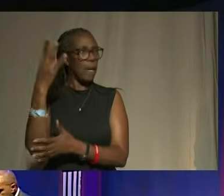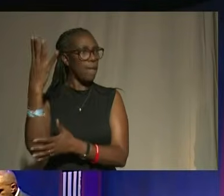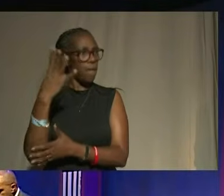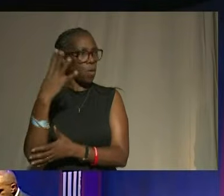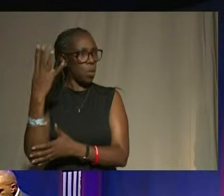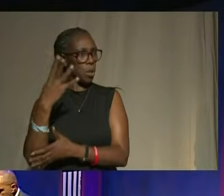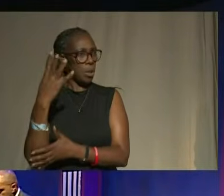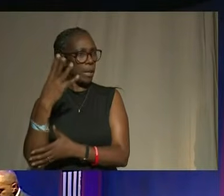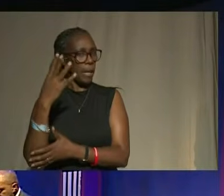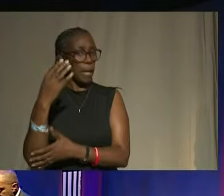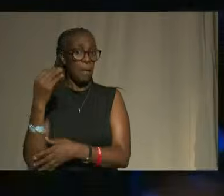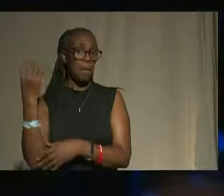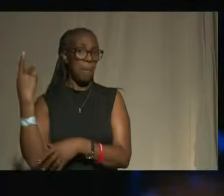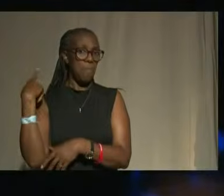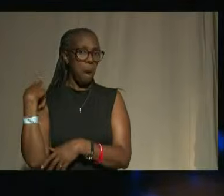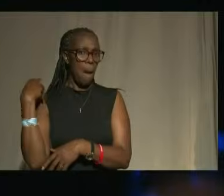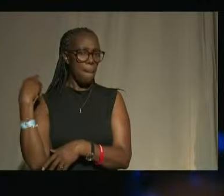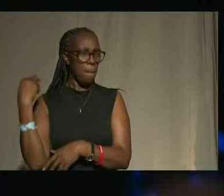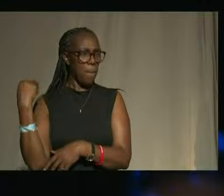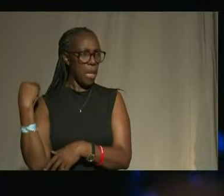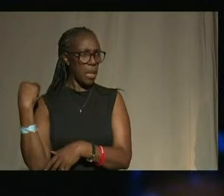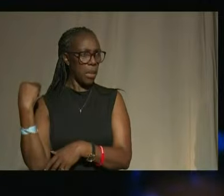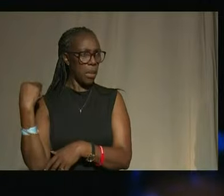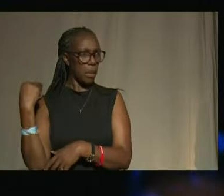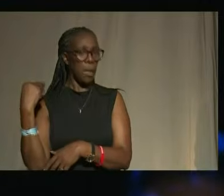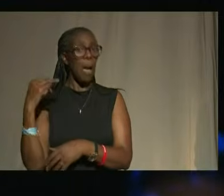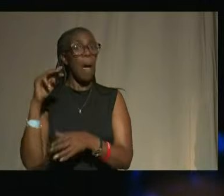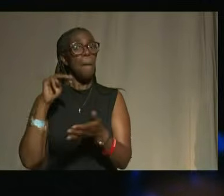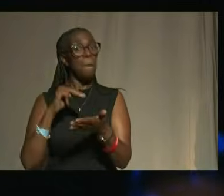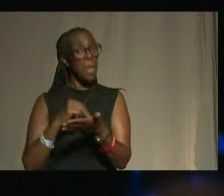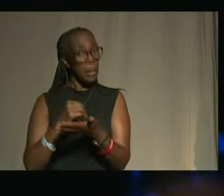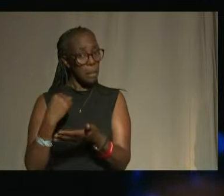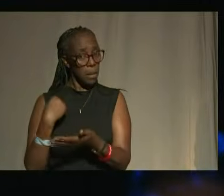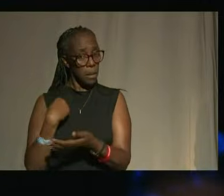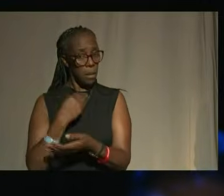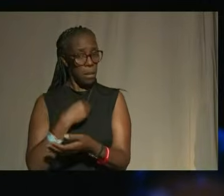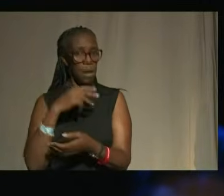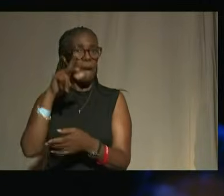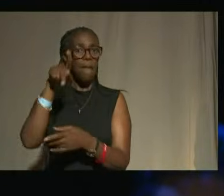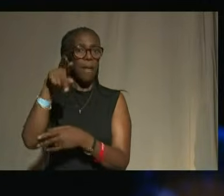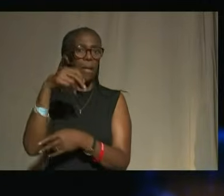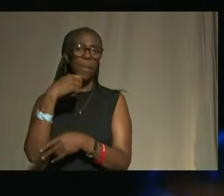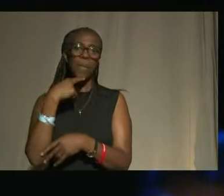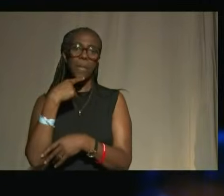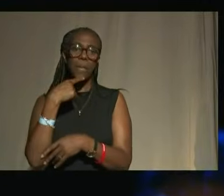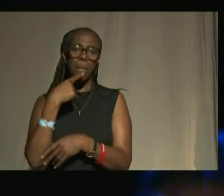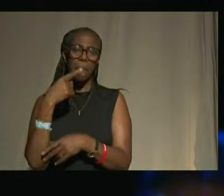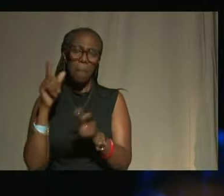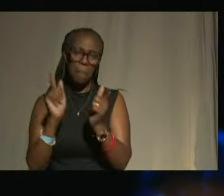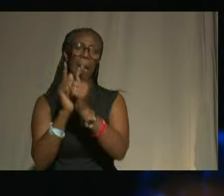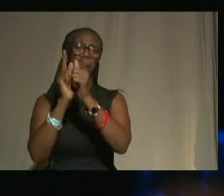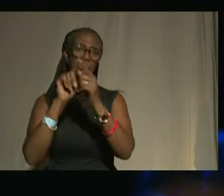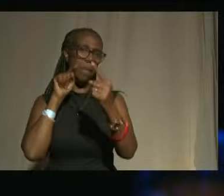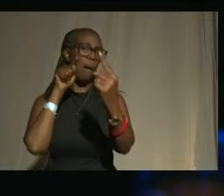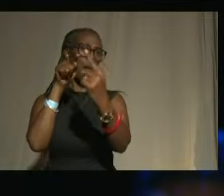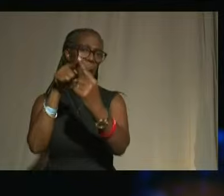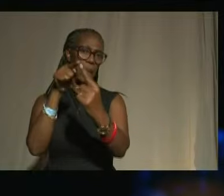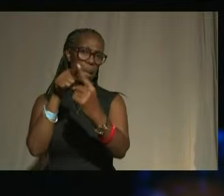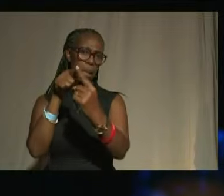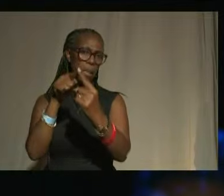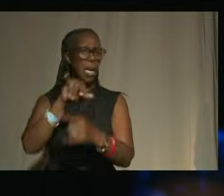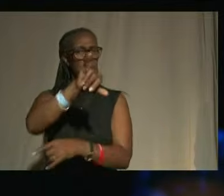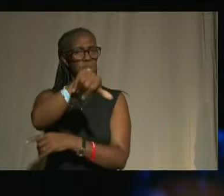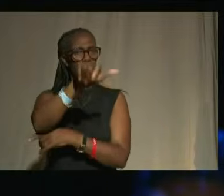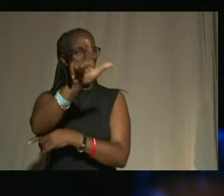Phillips, balanced the budget. Minister Phillips met the targets for the primary surplus and the budget deficit. The JLP said at the